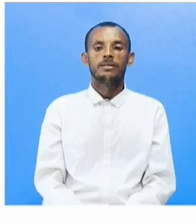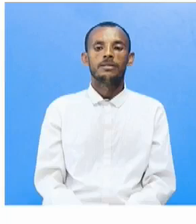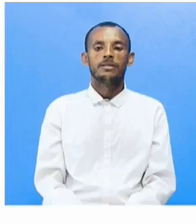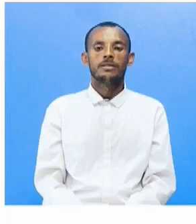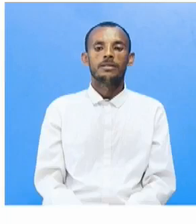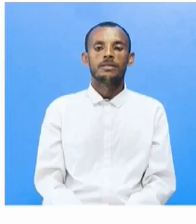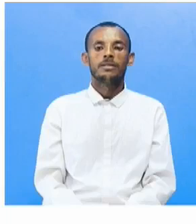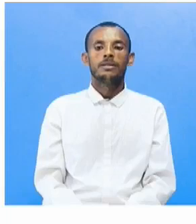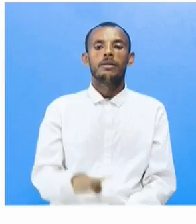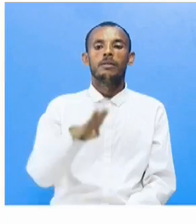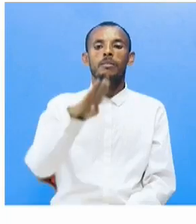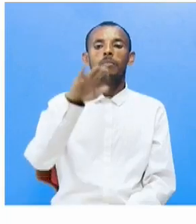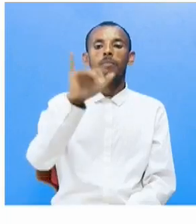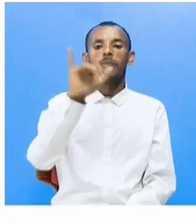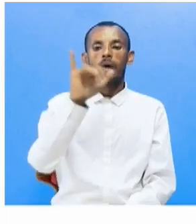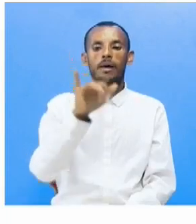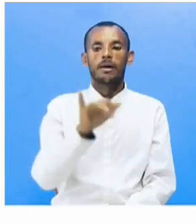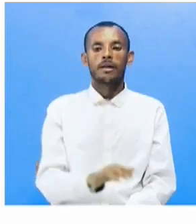by